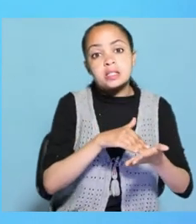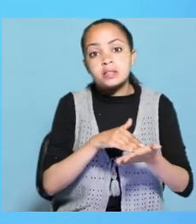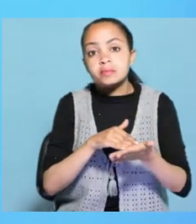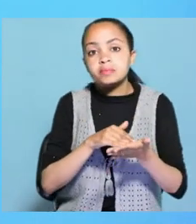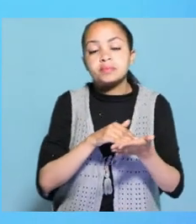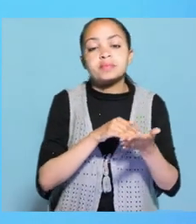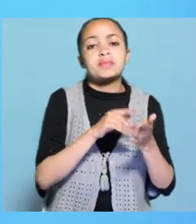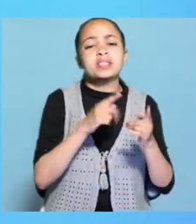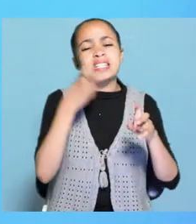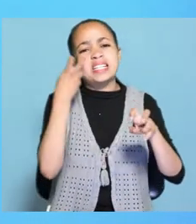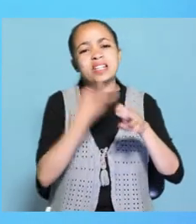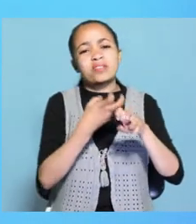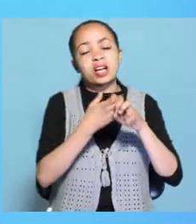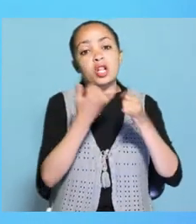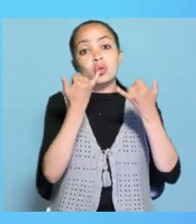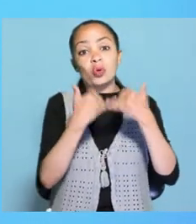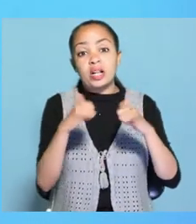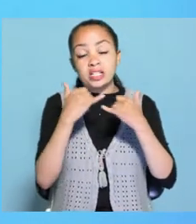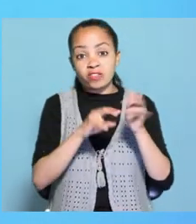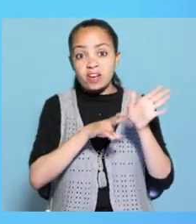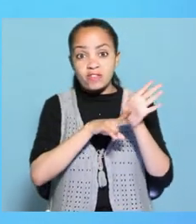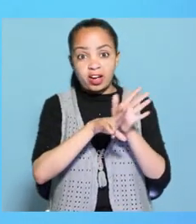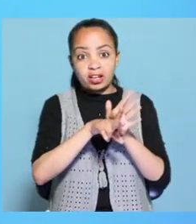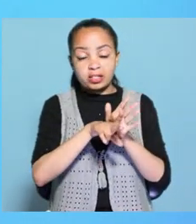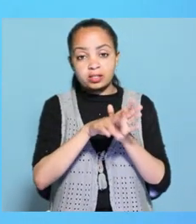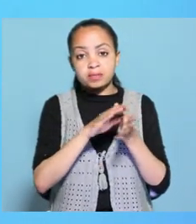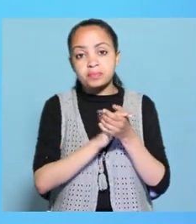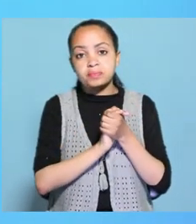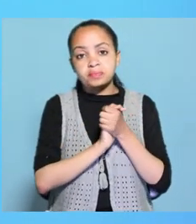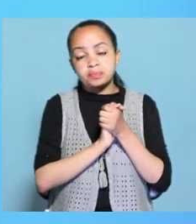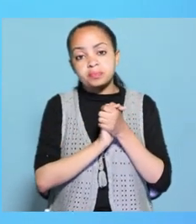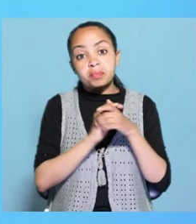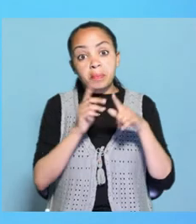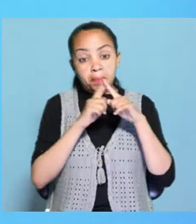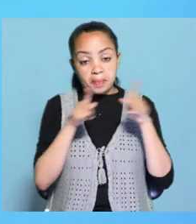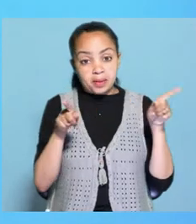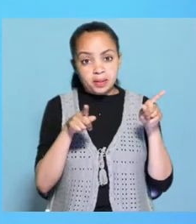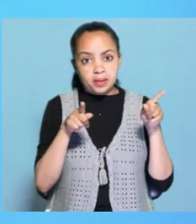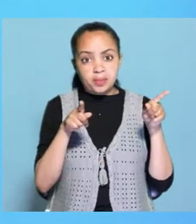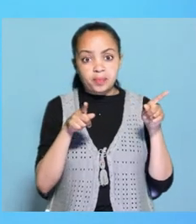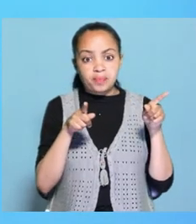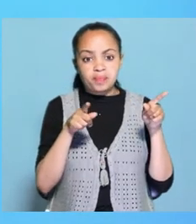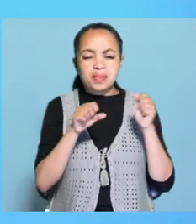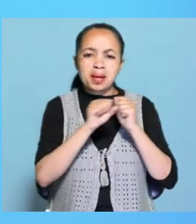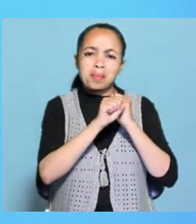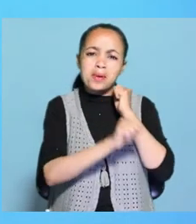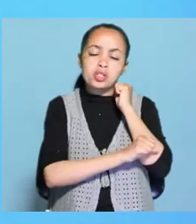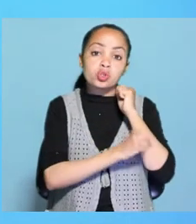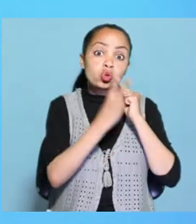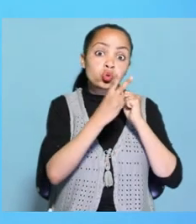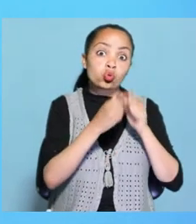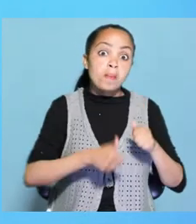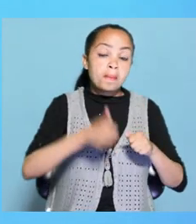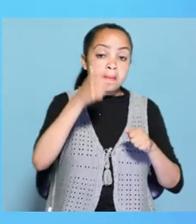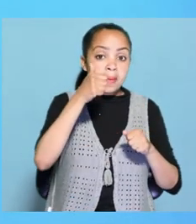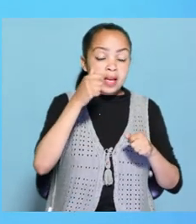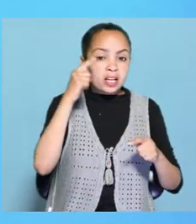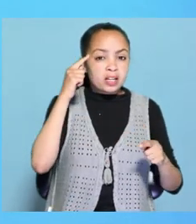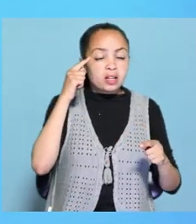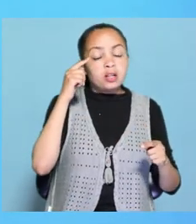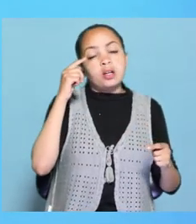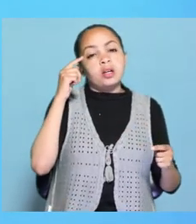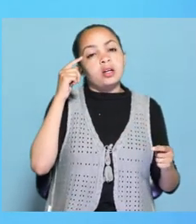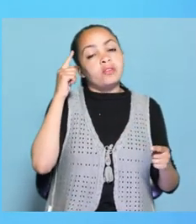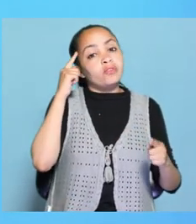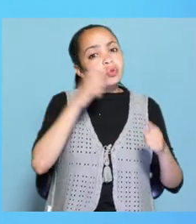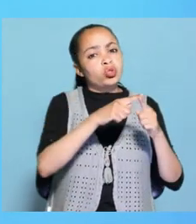it is too difficult to classify a virus, but based on two main features, we can classify a